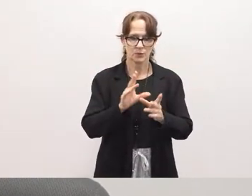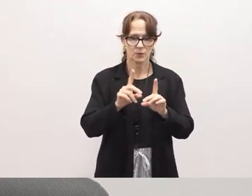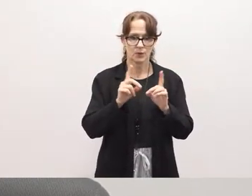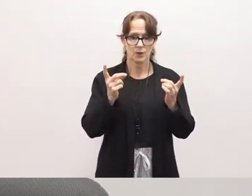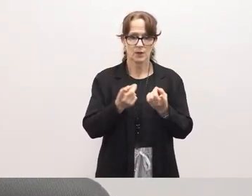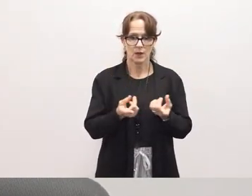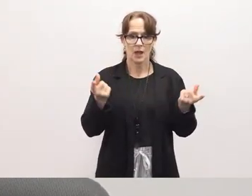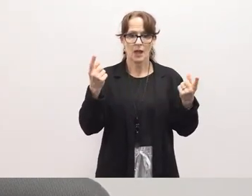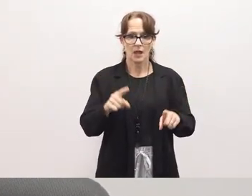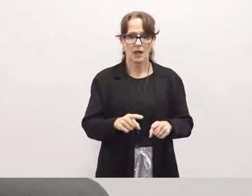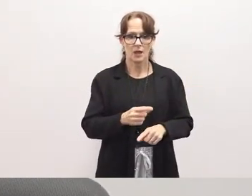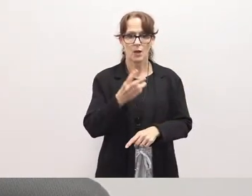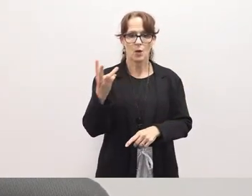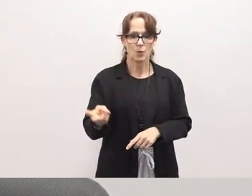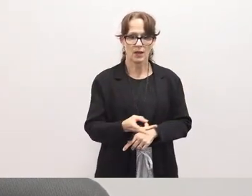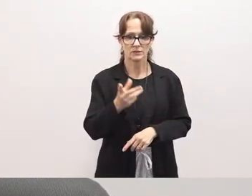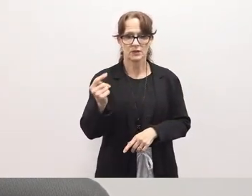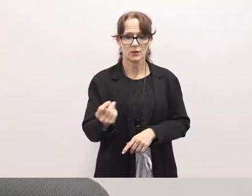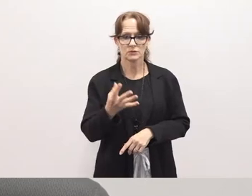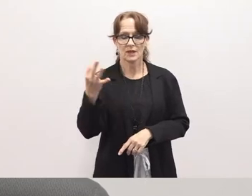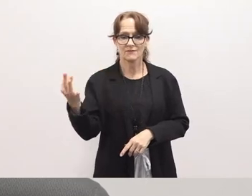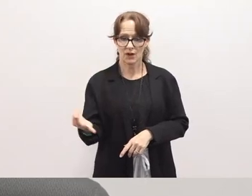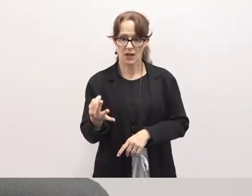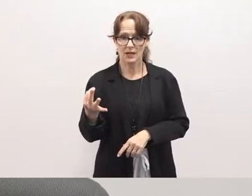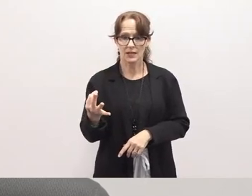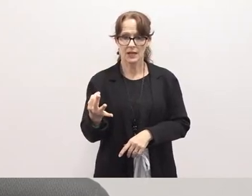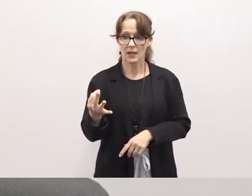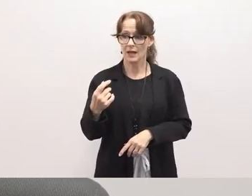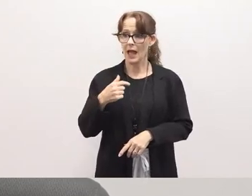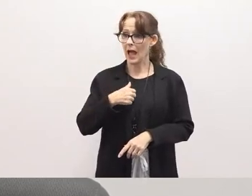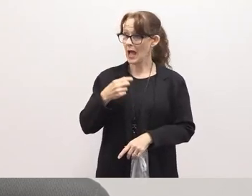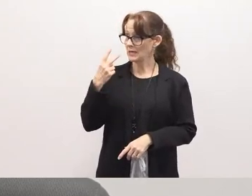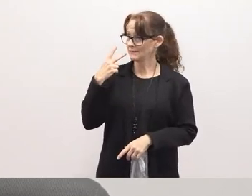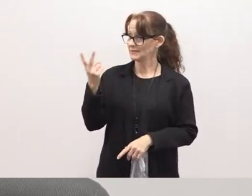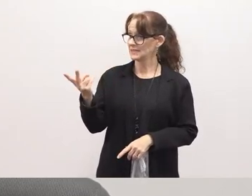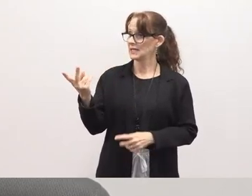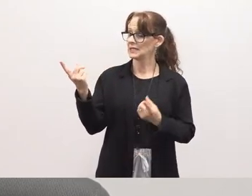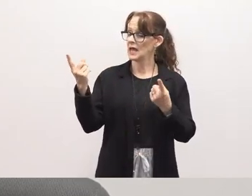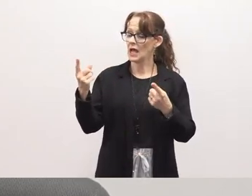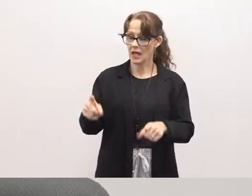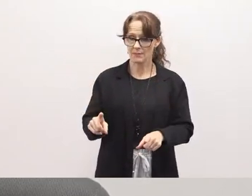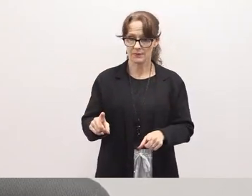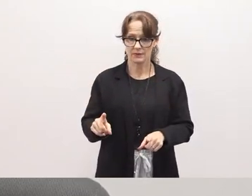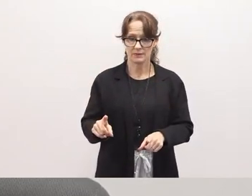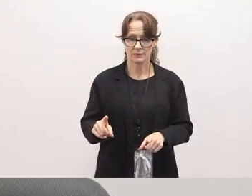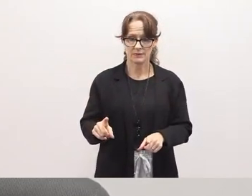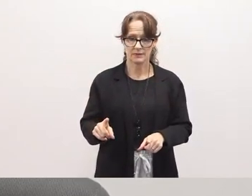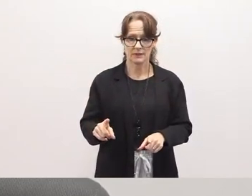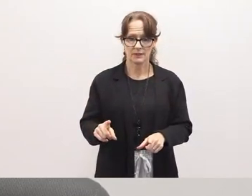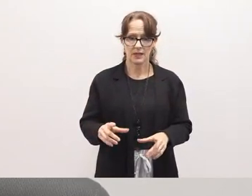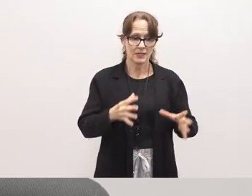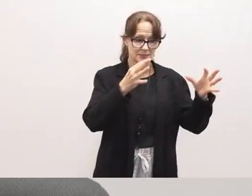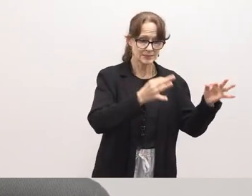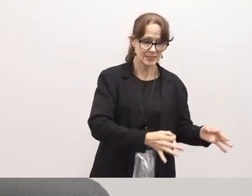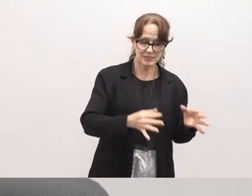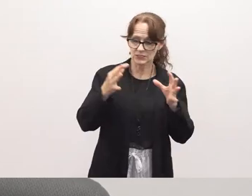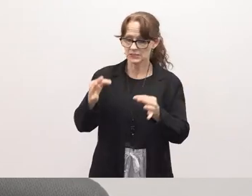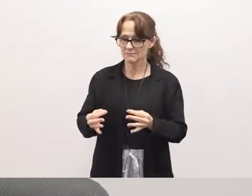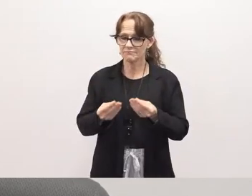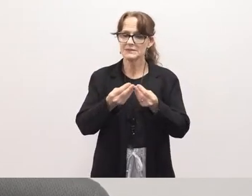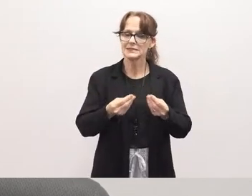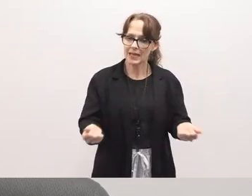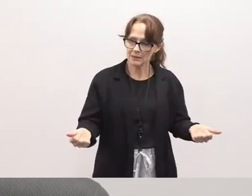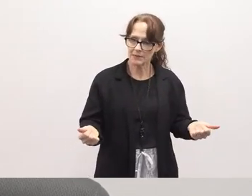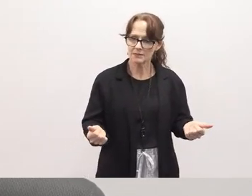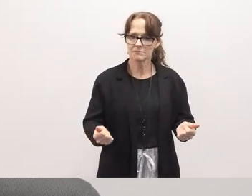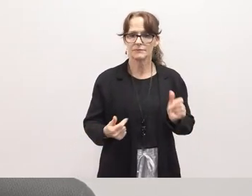things happen Wednesday, Thursday to Friday. And what I've seen happen are settlement agreements that need to go in